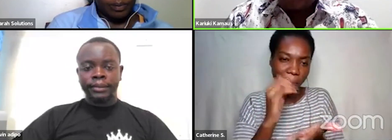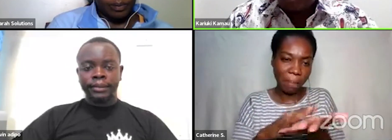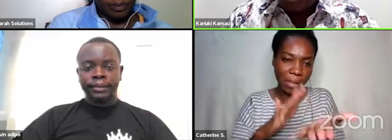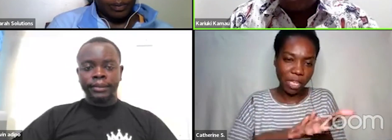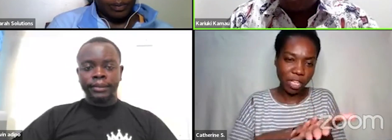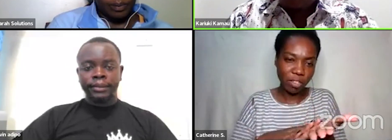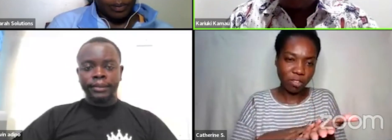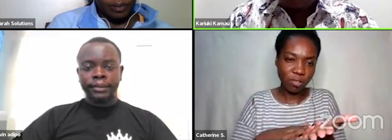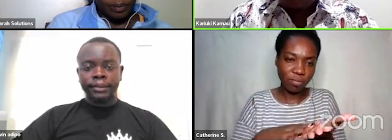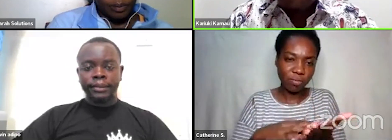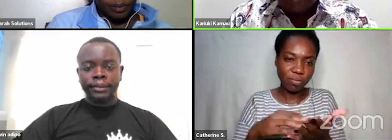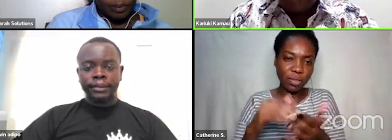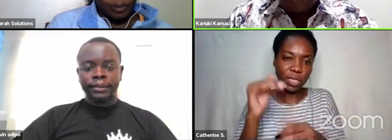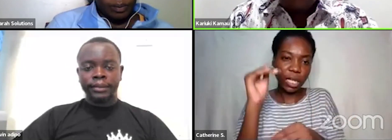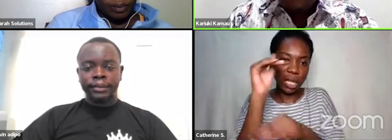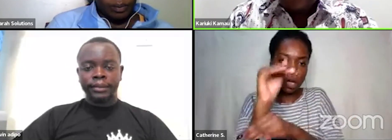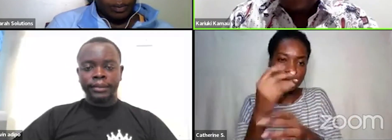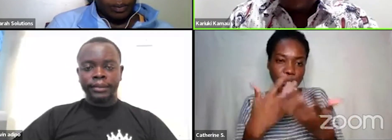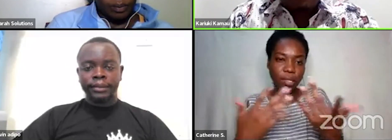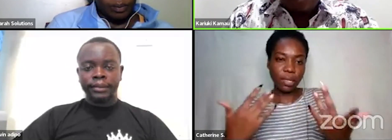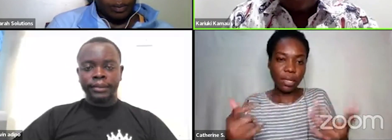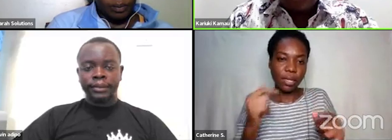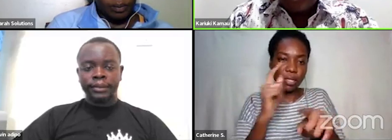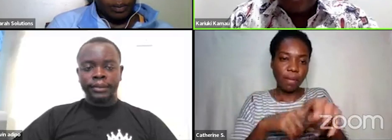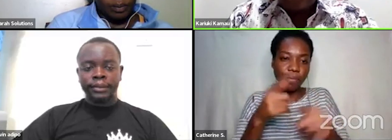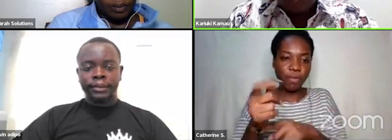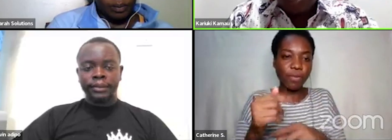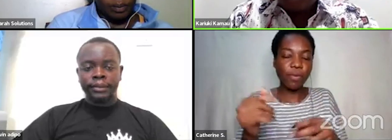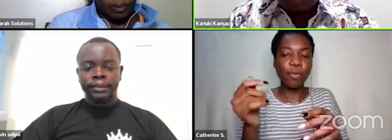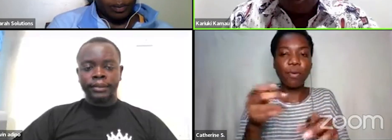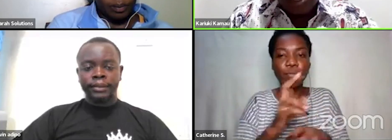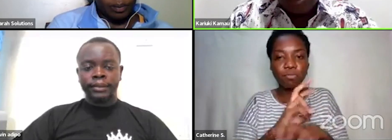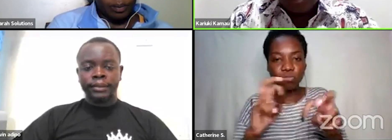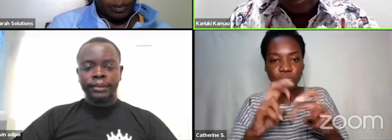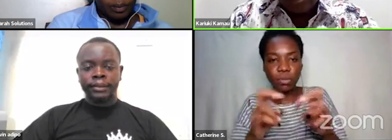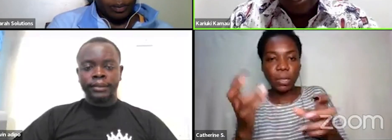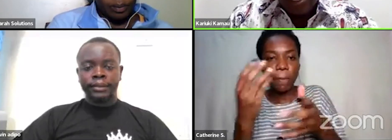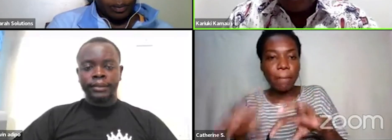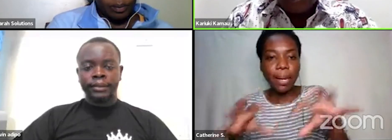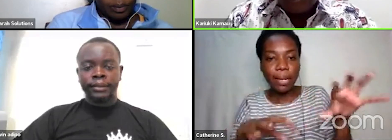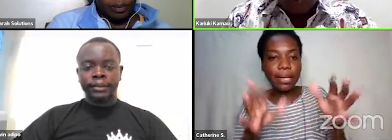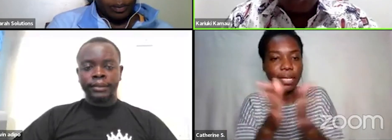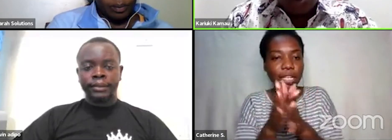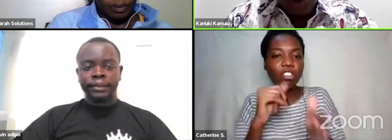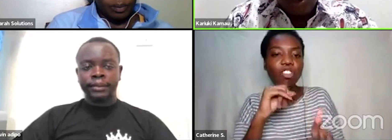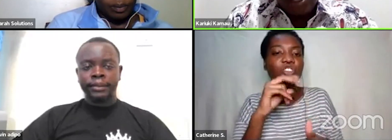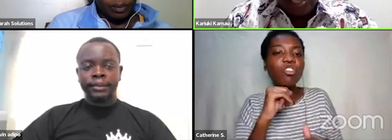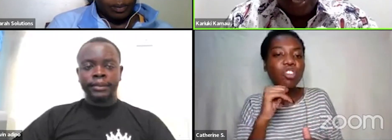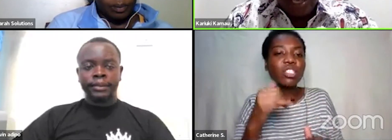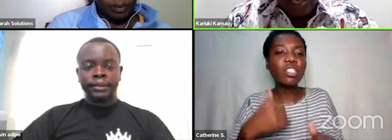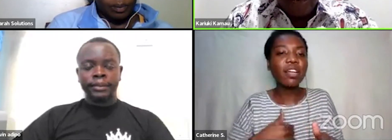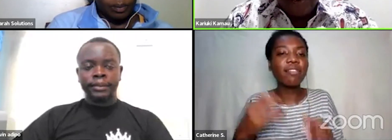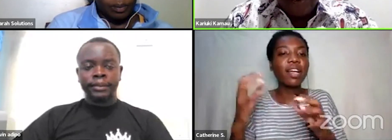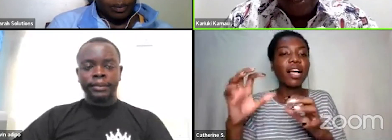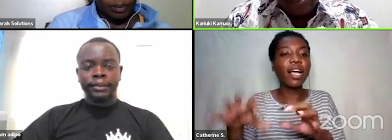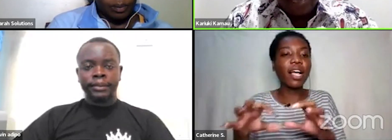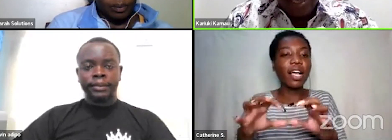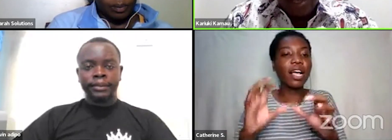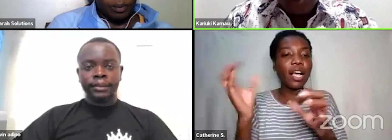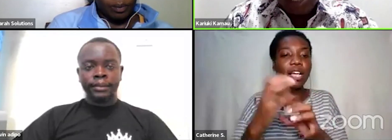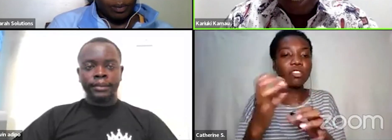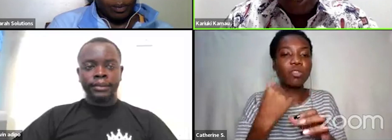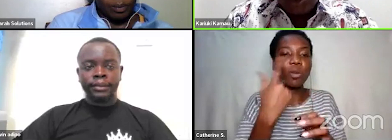and you're still trying to pump your money in the same market where there is no customer who is interested, either with your good or your